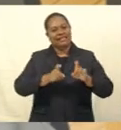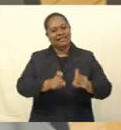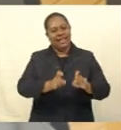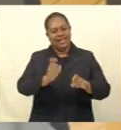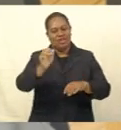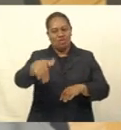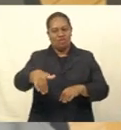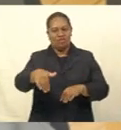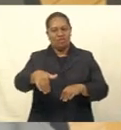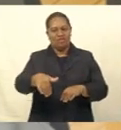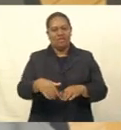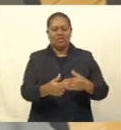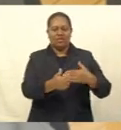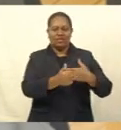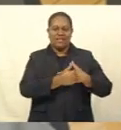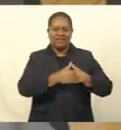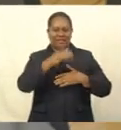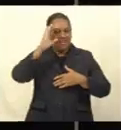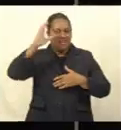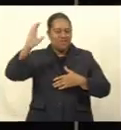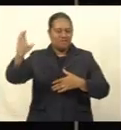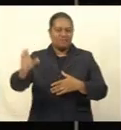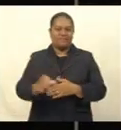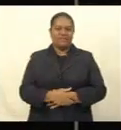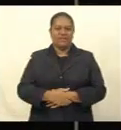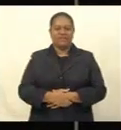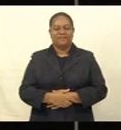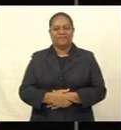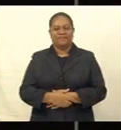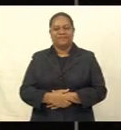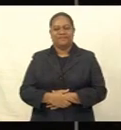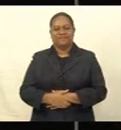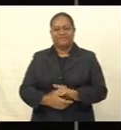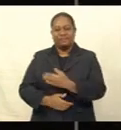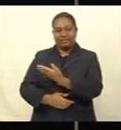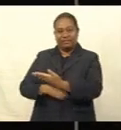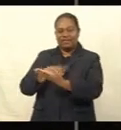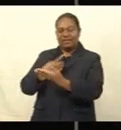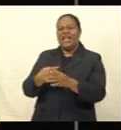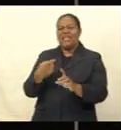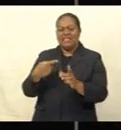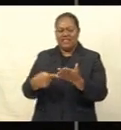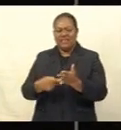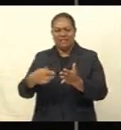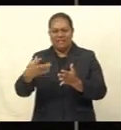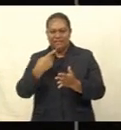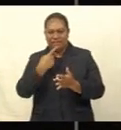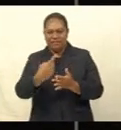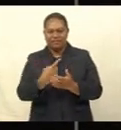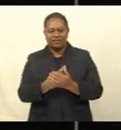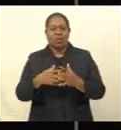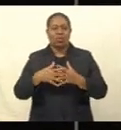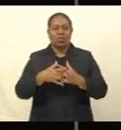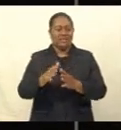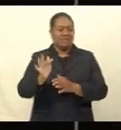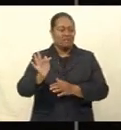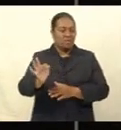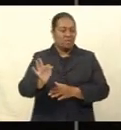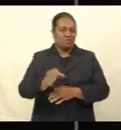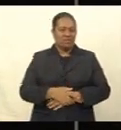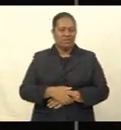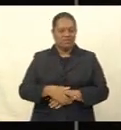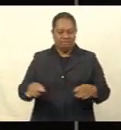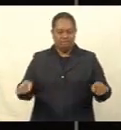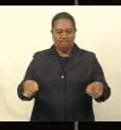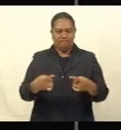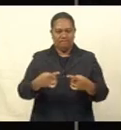save the country from the deadly wave of infection. Devita Kurindrani and the Western Forces' hopes of reaching the Super